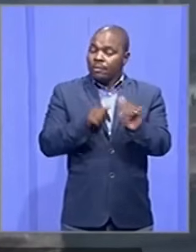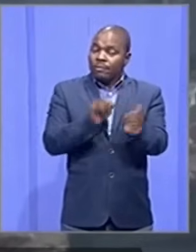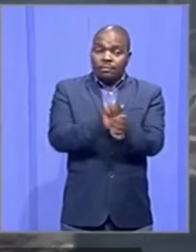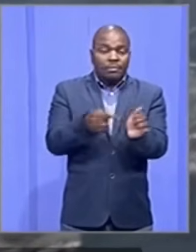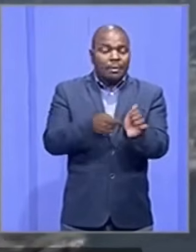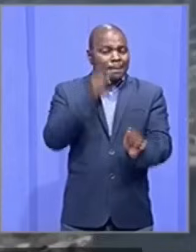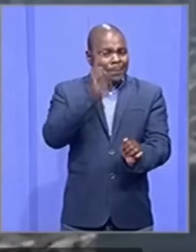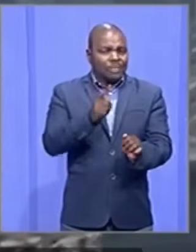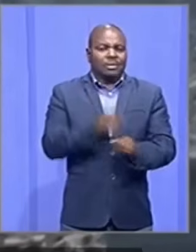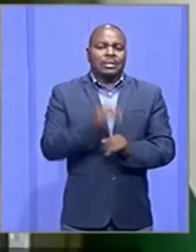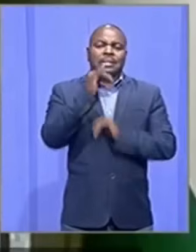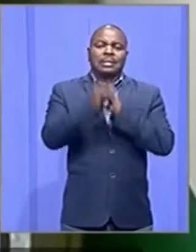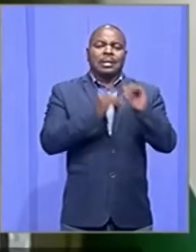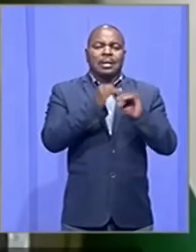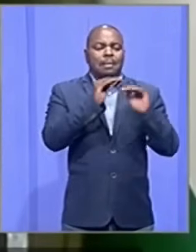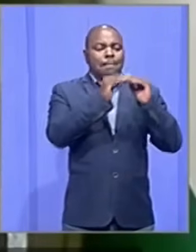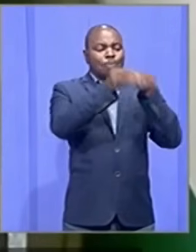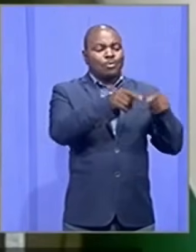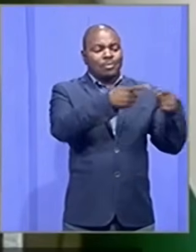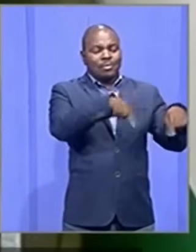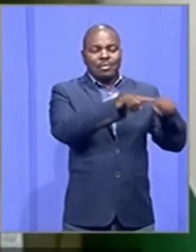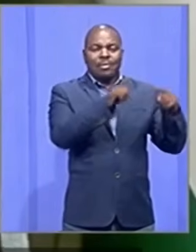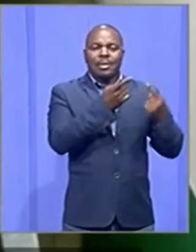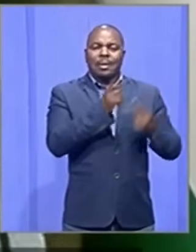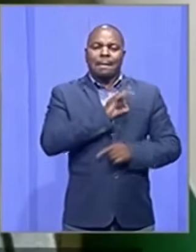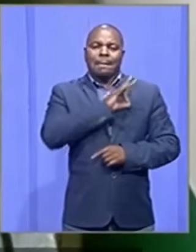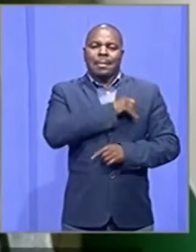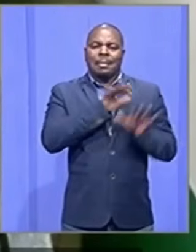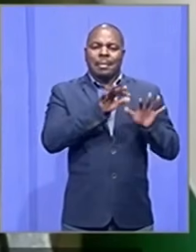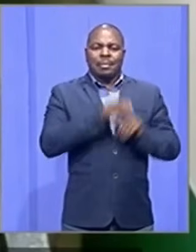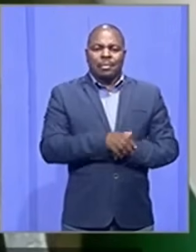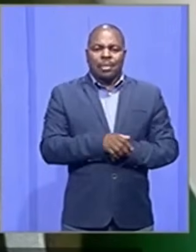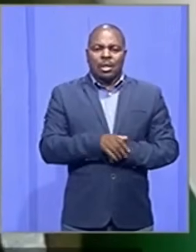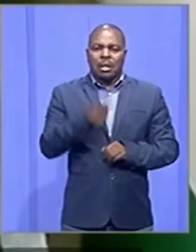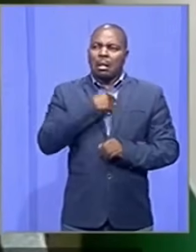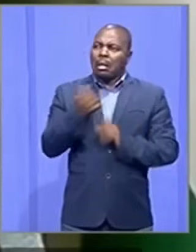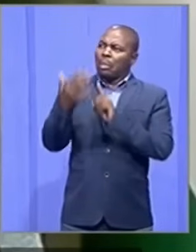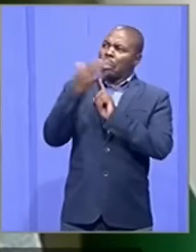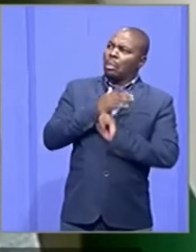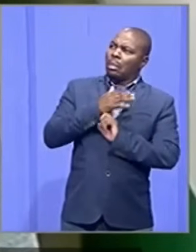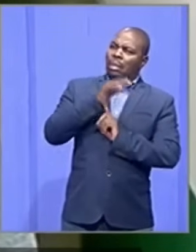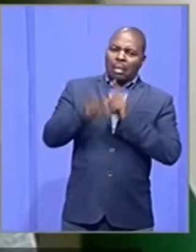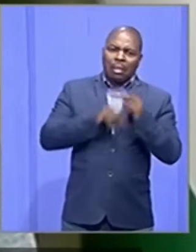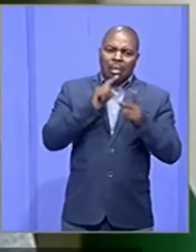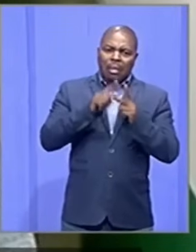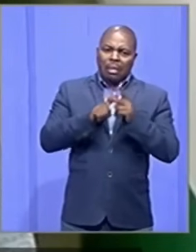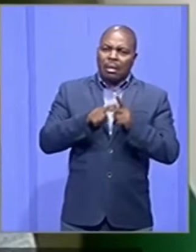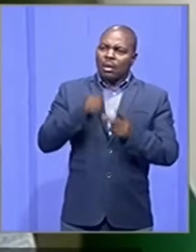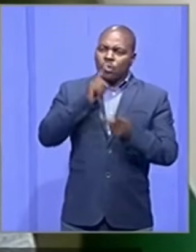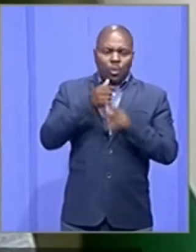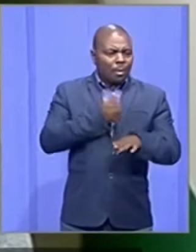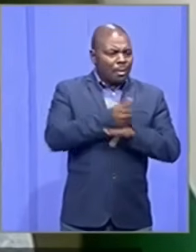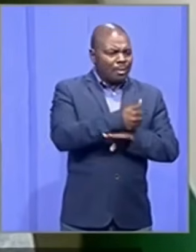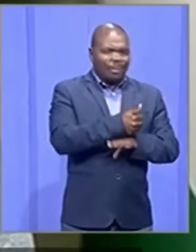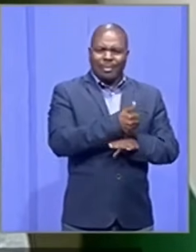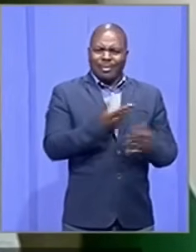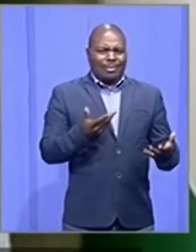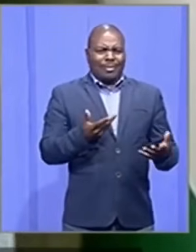international protection for the Palestinian people. You cannot be the victim and you have to blame yourself also for what's going